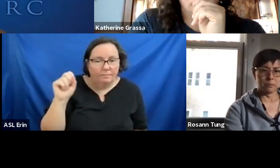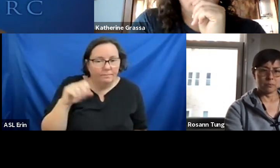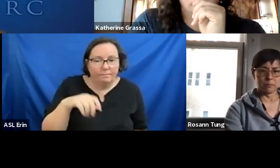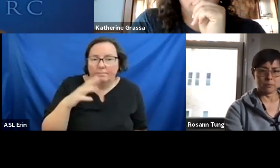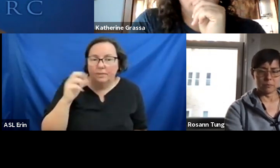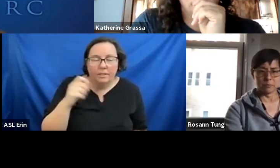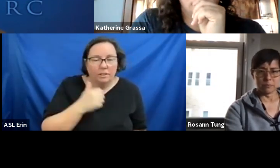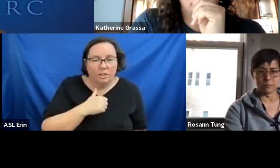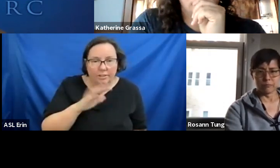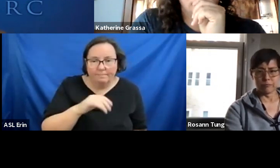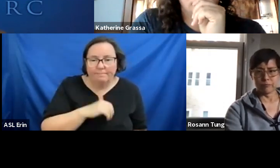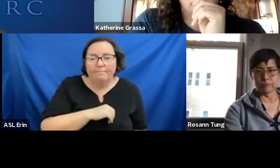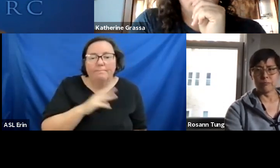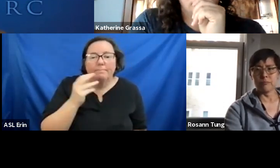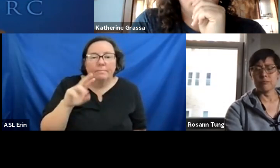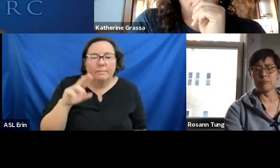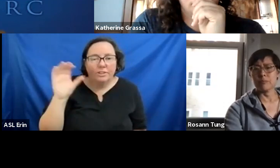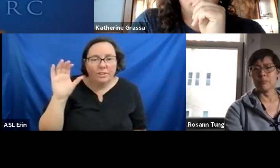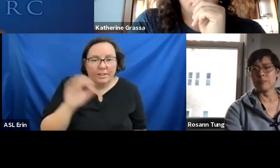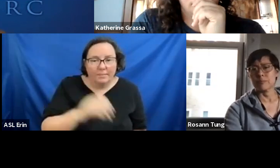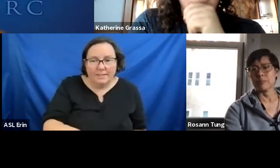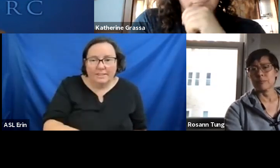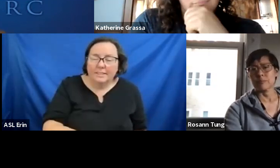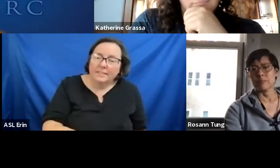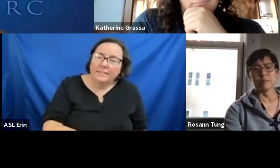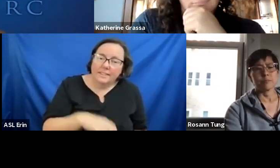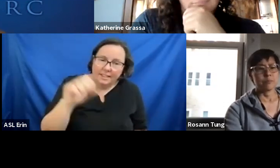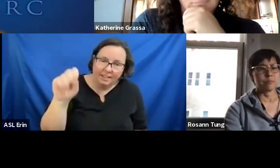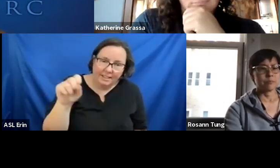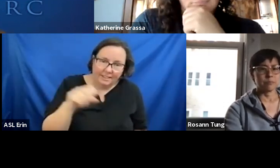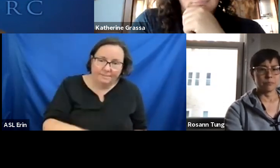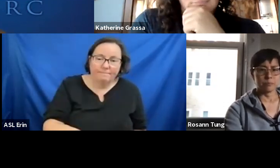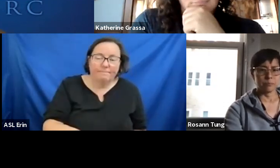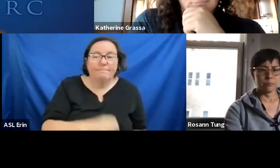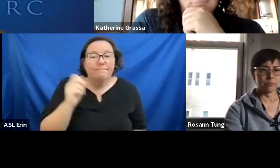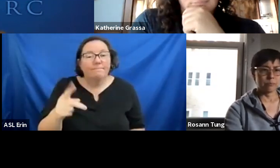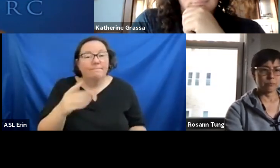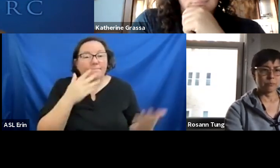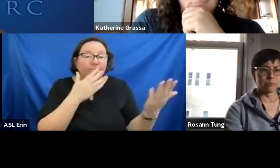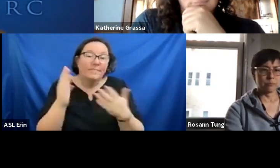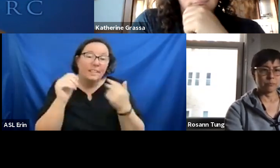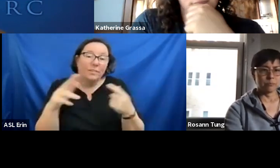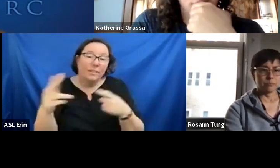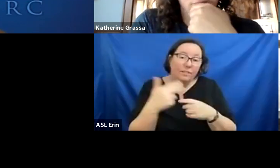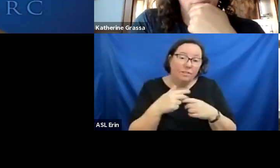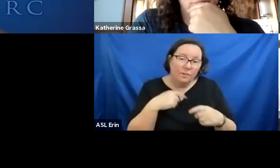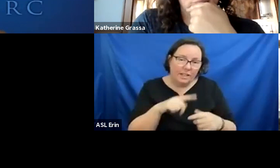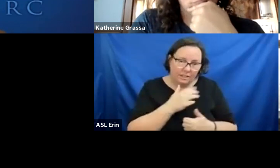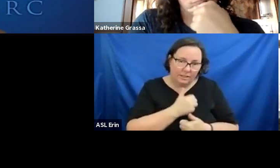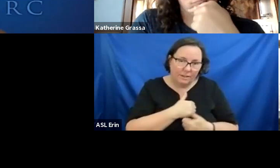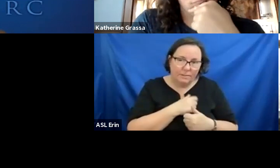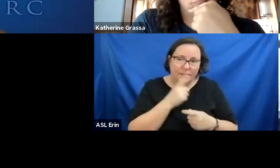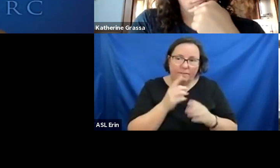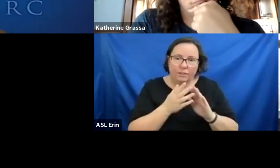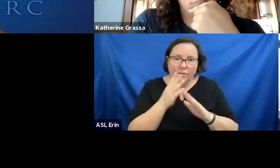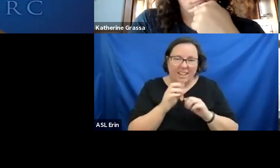Oh, sorry. Mr. Contampassis. Aye. And thank you all. My apologies for